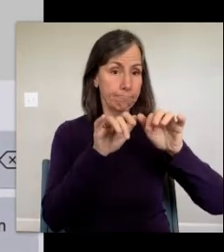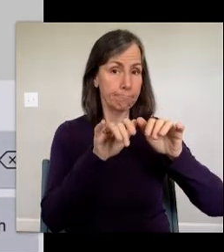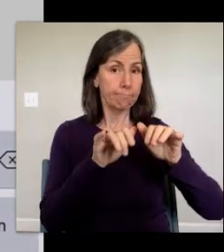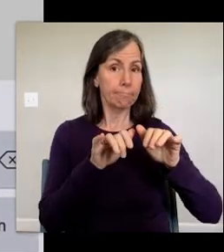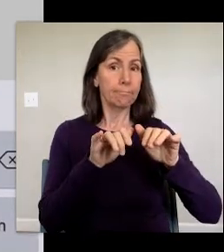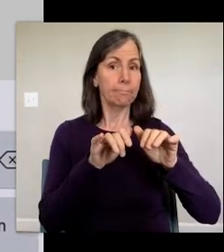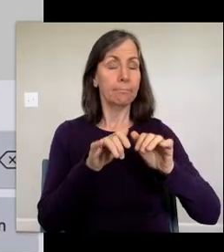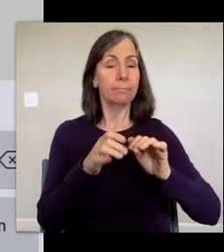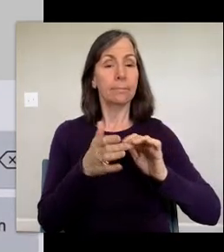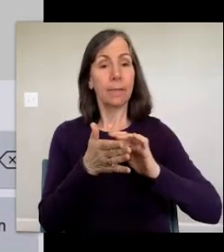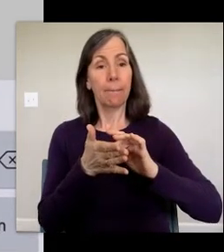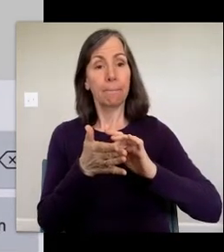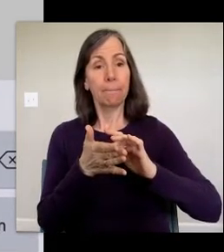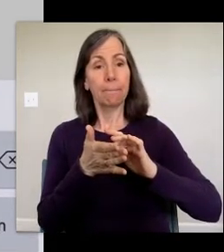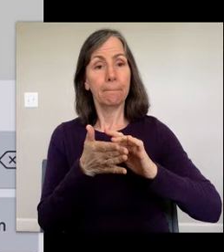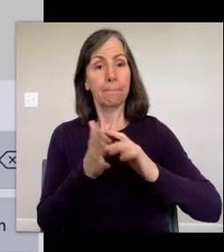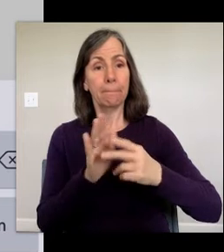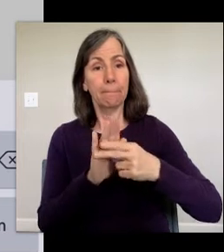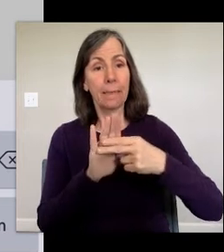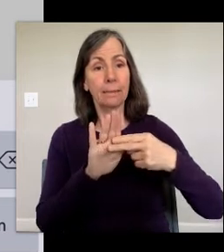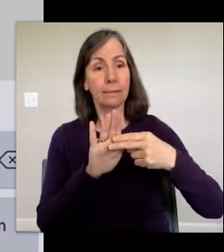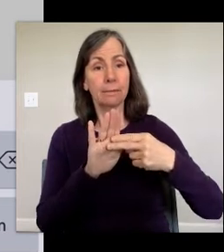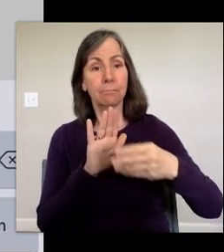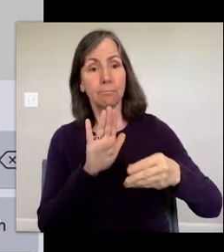tap once and click paste.